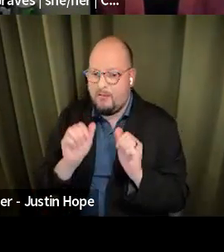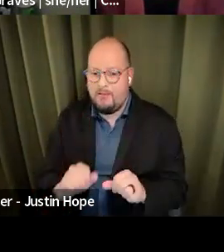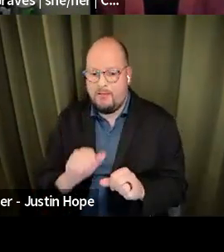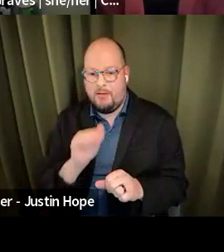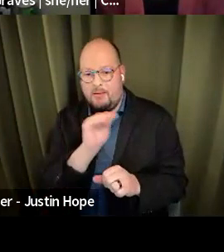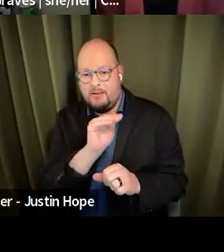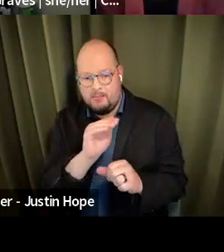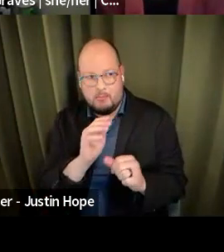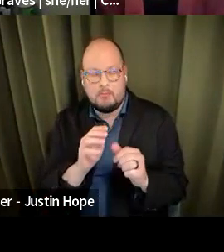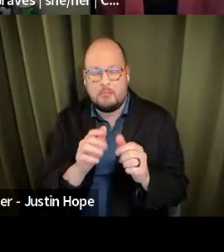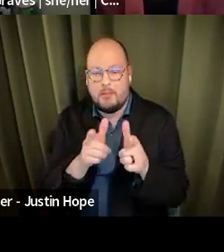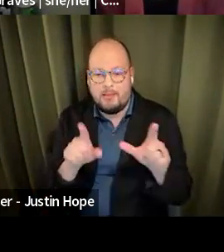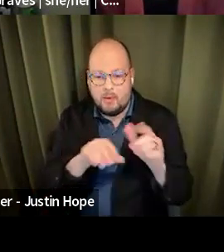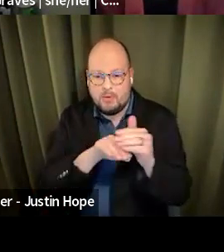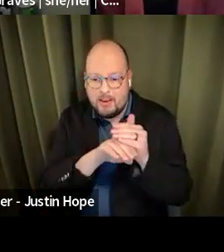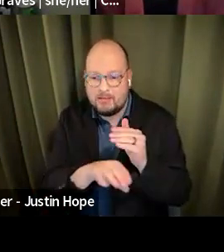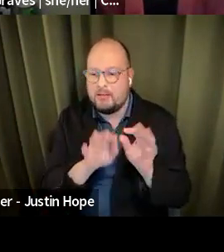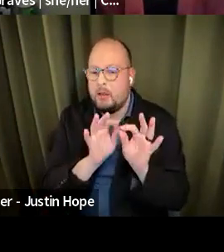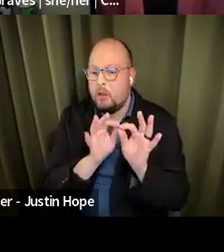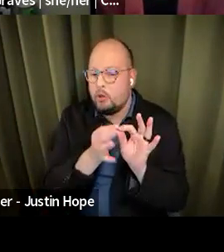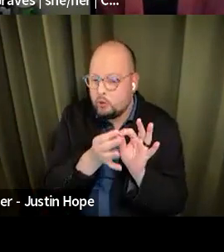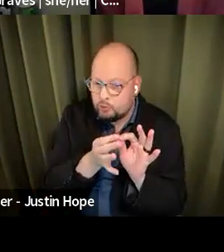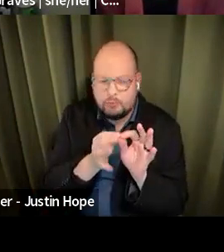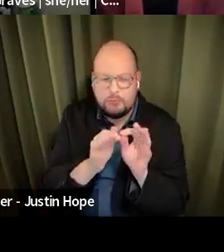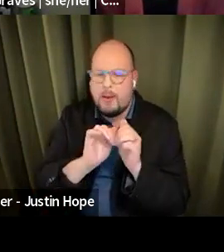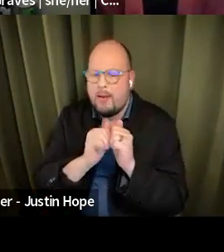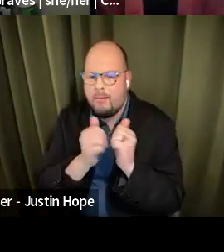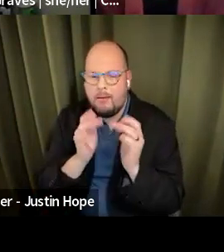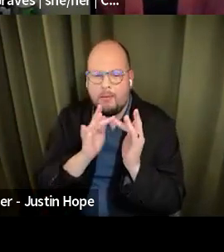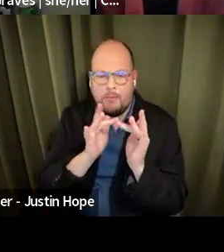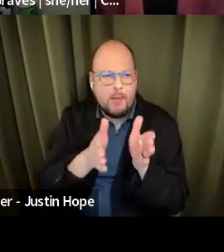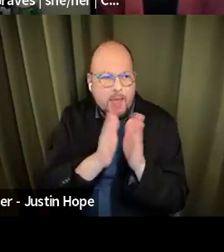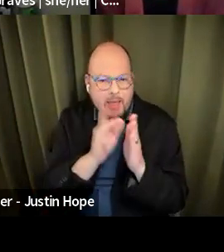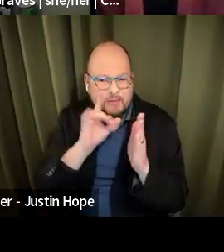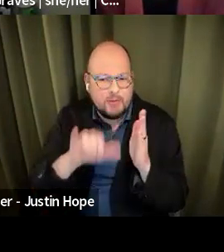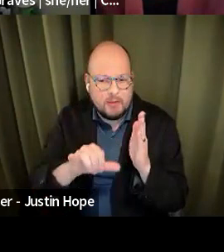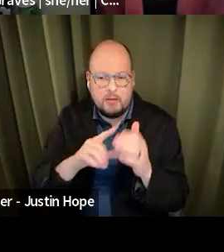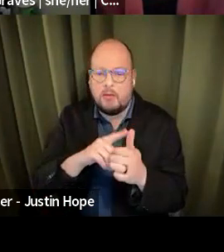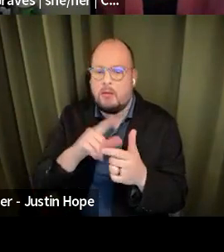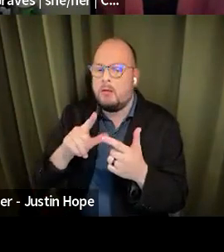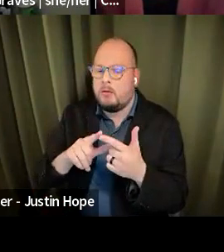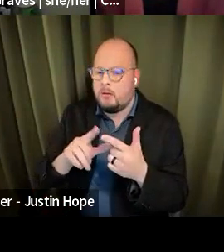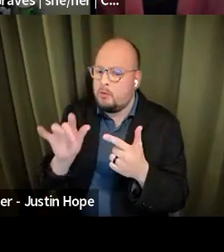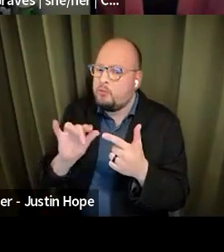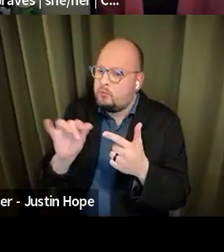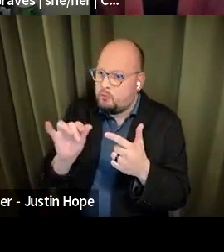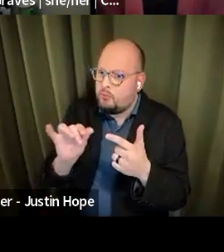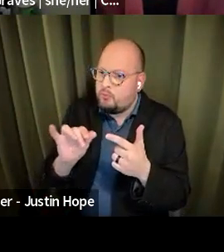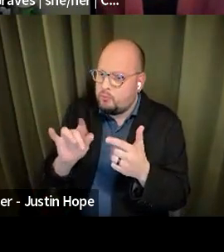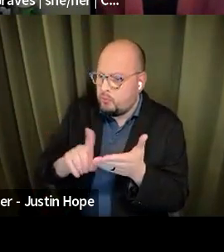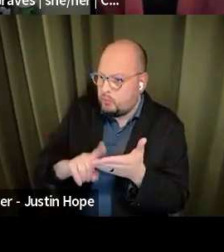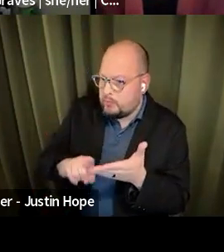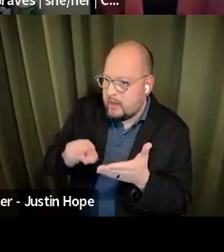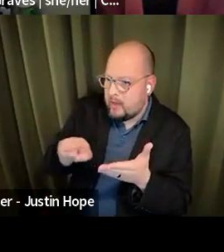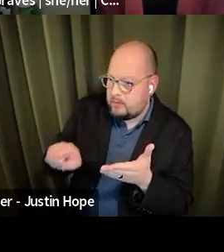language access, their interpreters, and how to ensure that they know how to